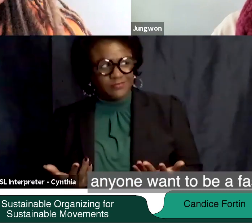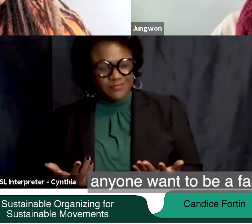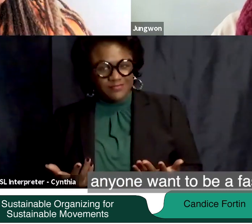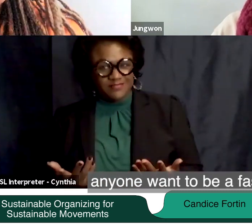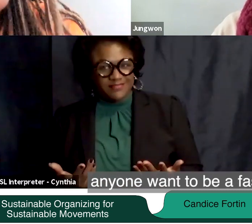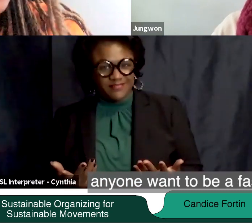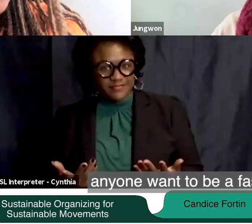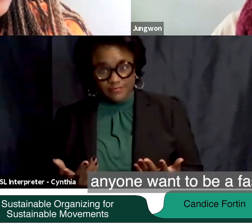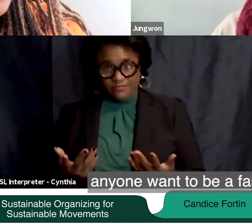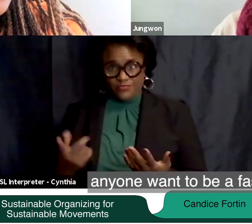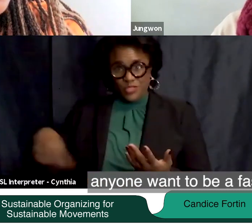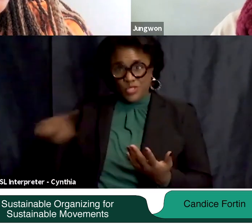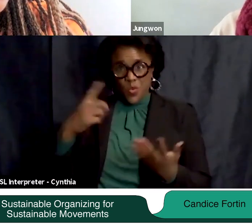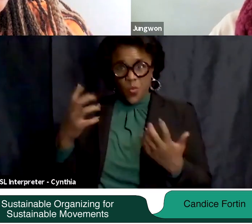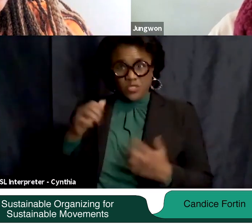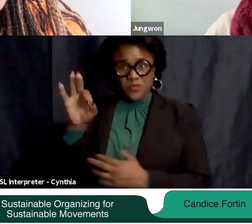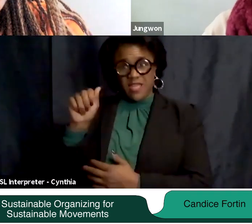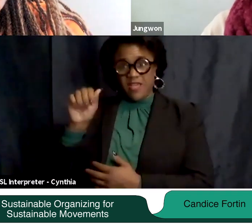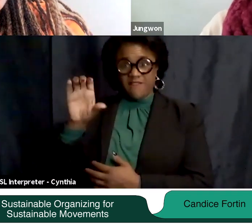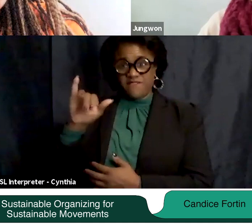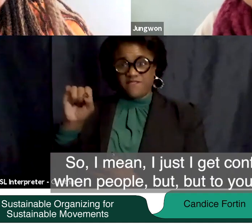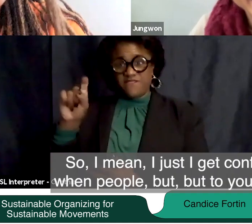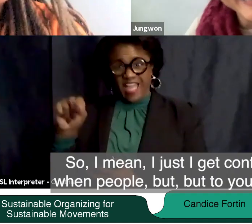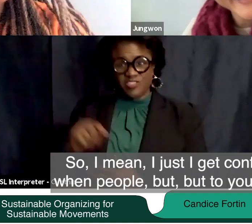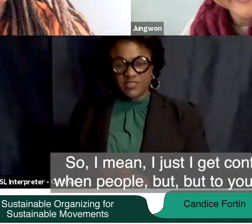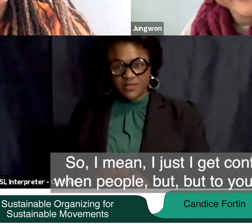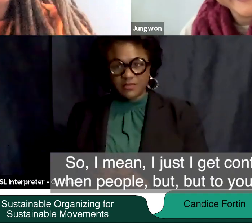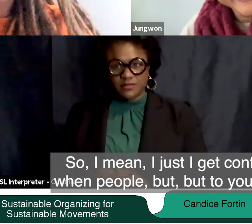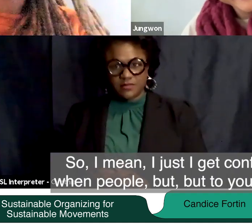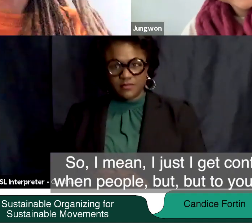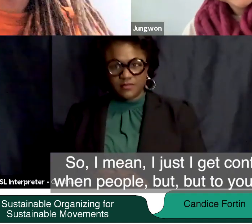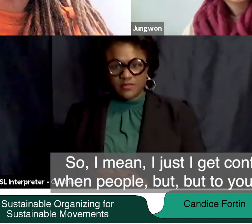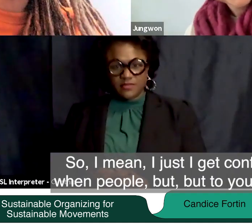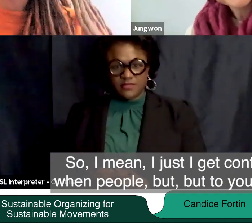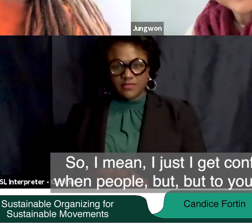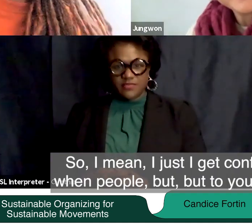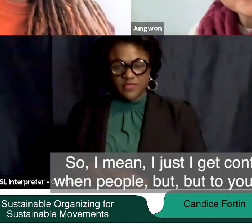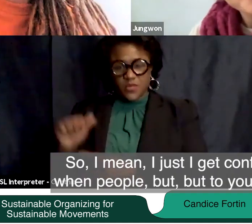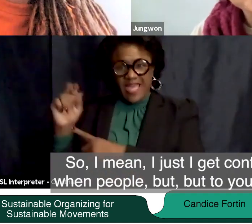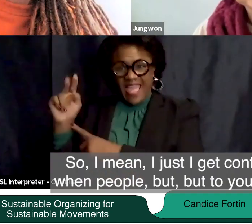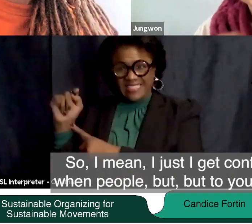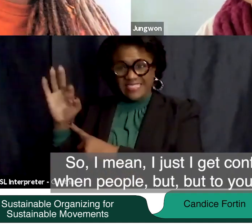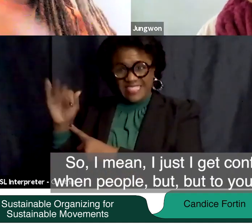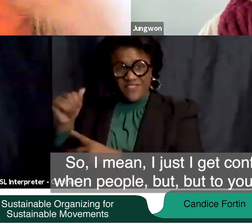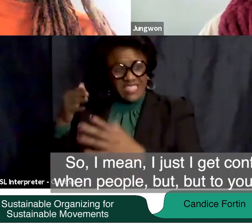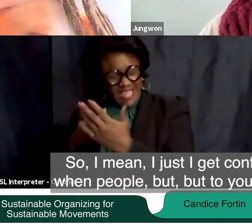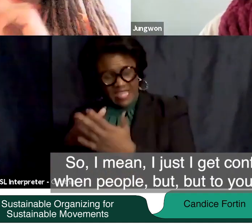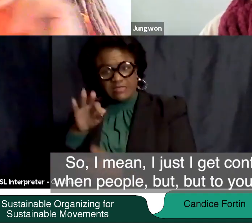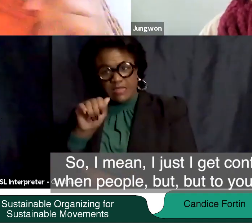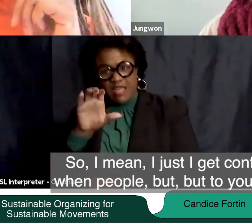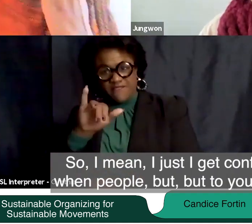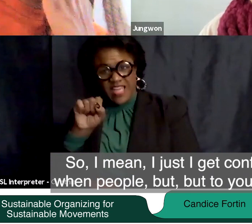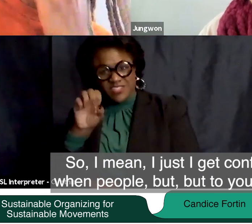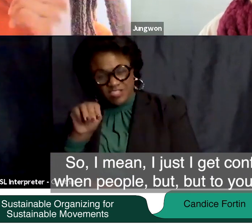Does anyone want to be a fascist? So I mean, I get confused, like when people,